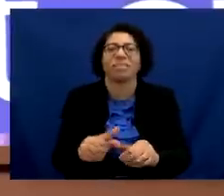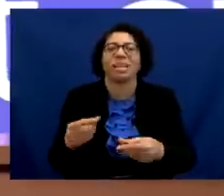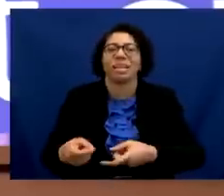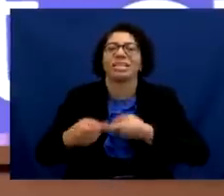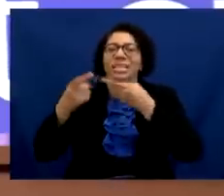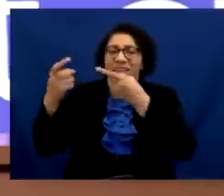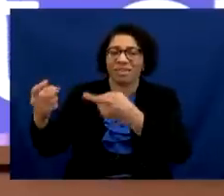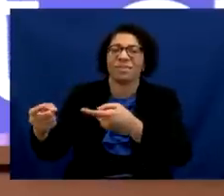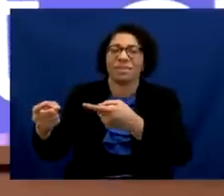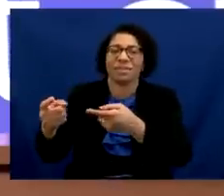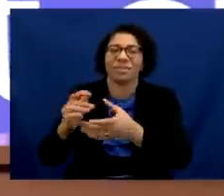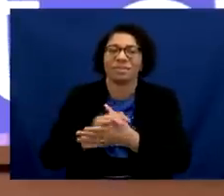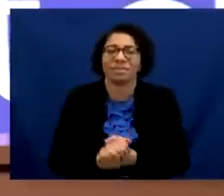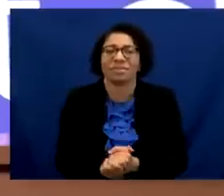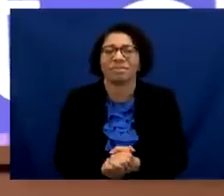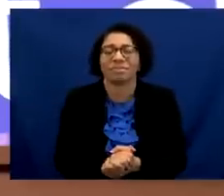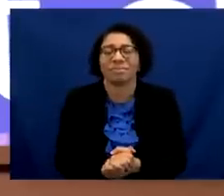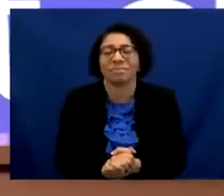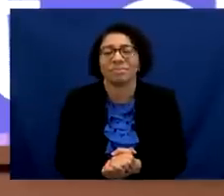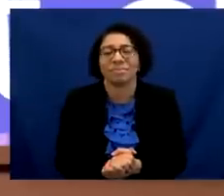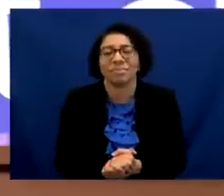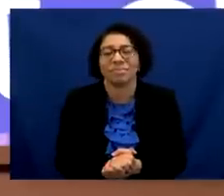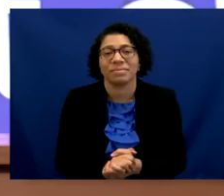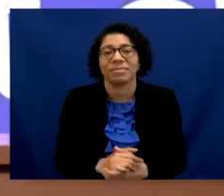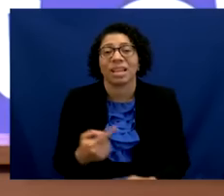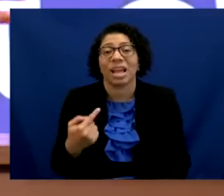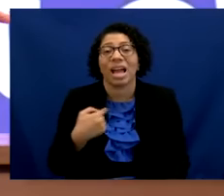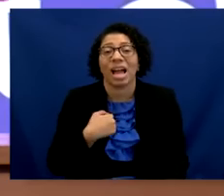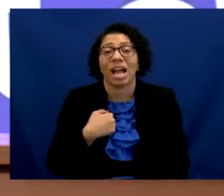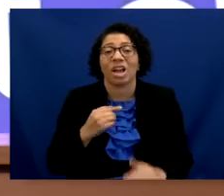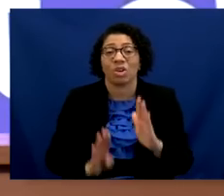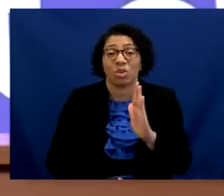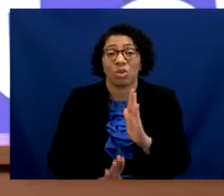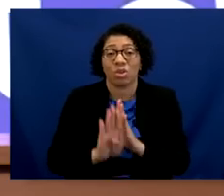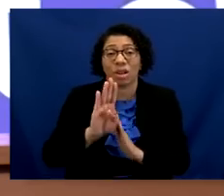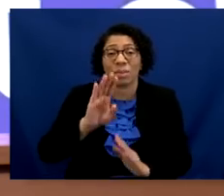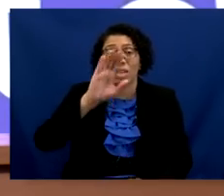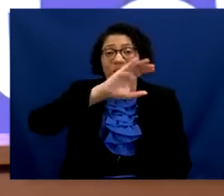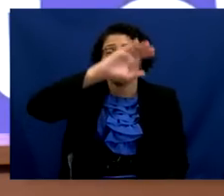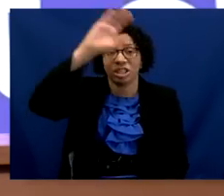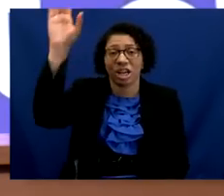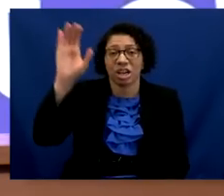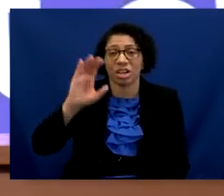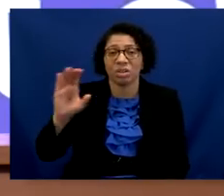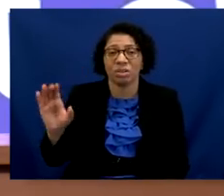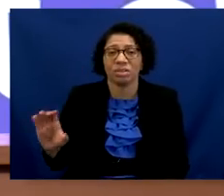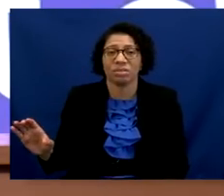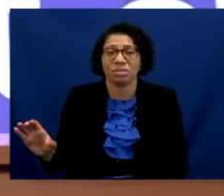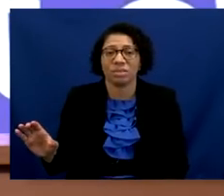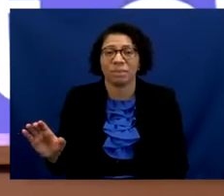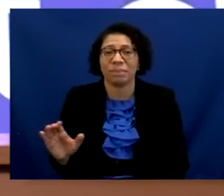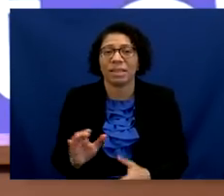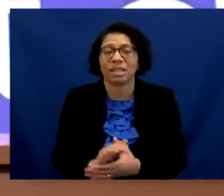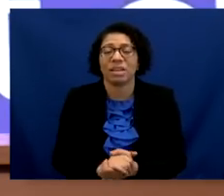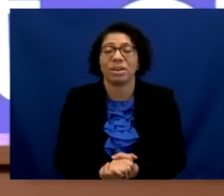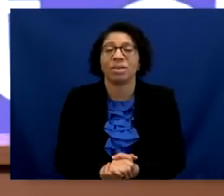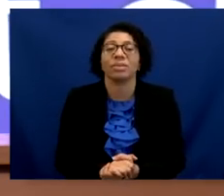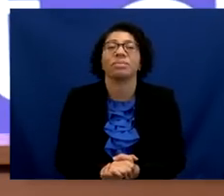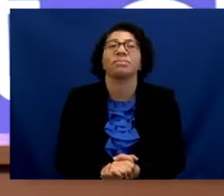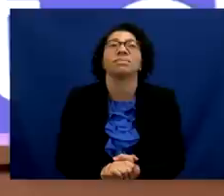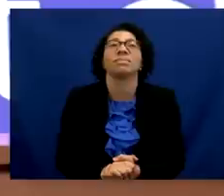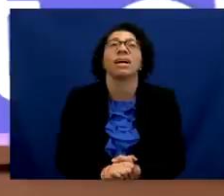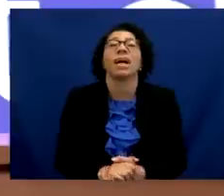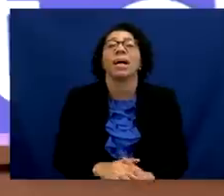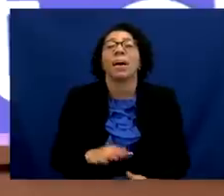Wheeler Avenue Baptist Church. I grew up in Chicago, Rem McMorris, Lim's Barbecue. There's a place, a barbecue